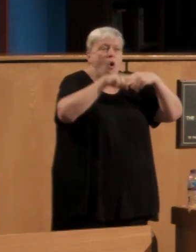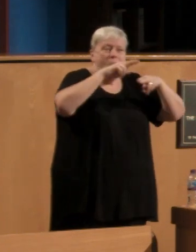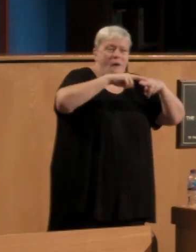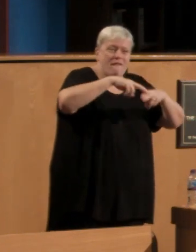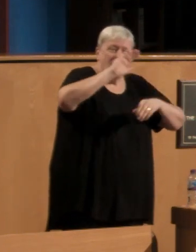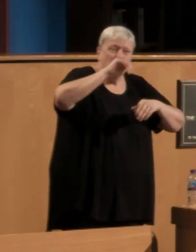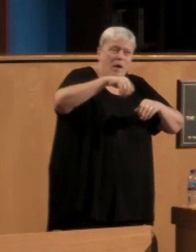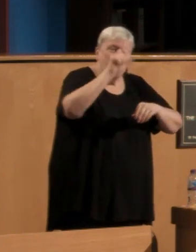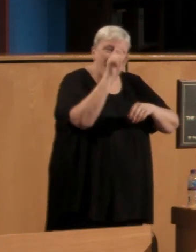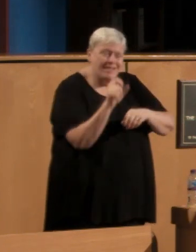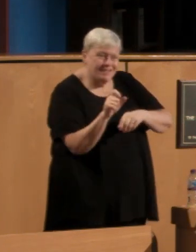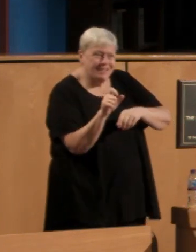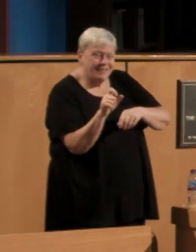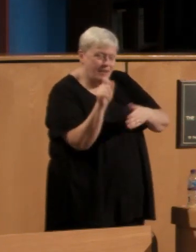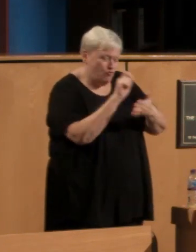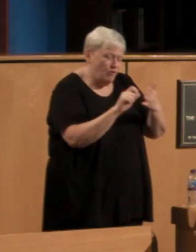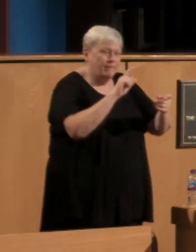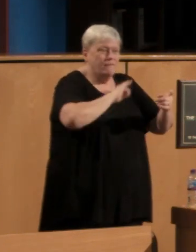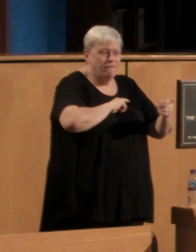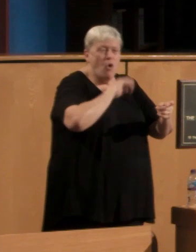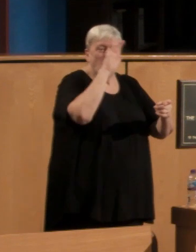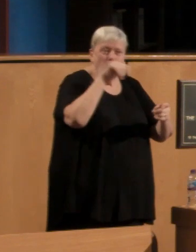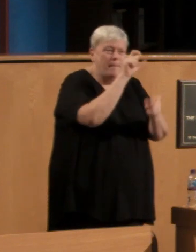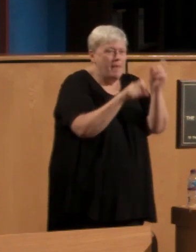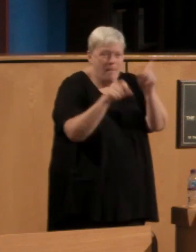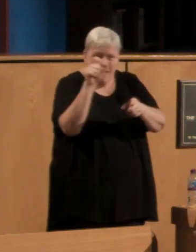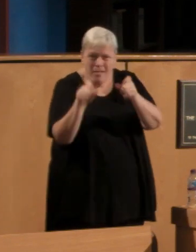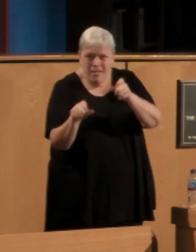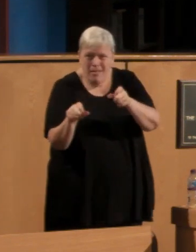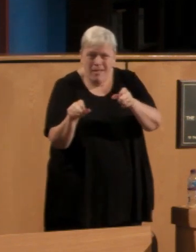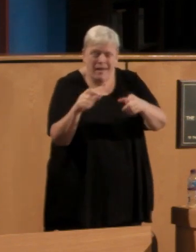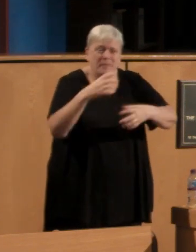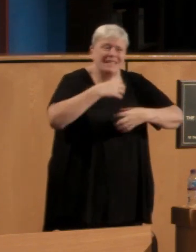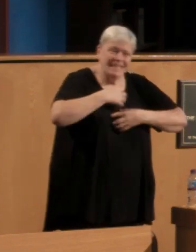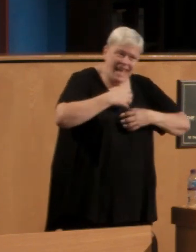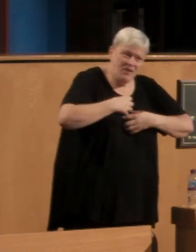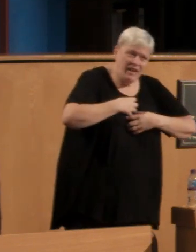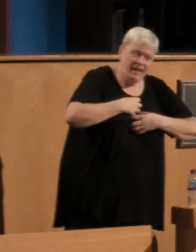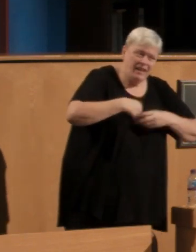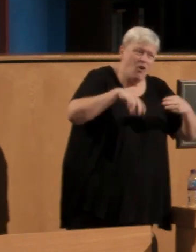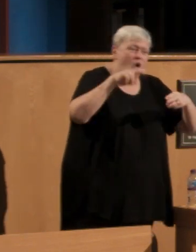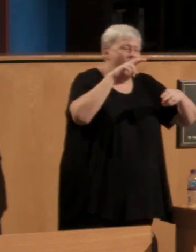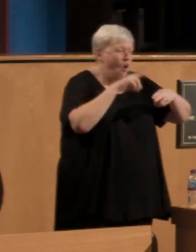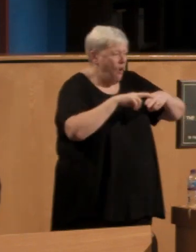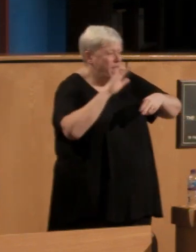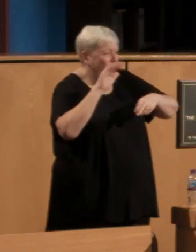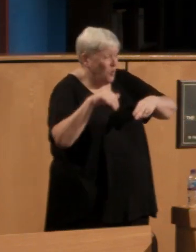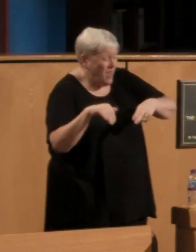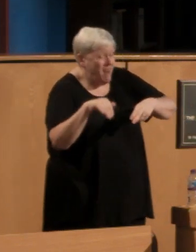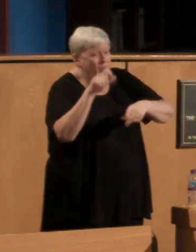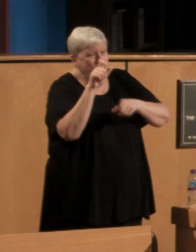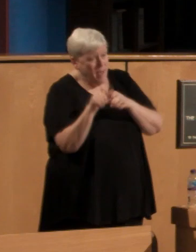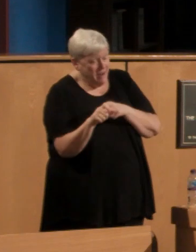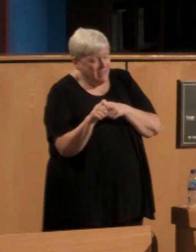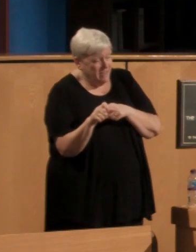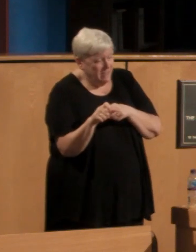queer people, and they're going to talk about all the things that scare me as a queer person. And you're going to hopefully be scared,